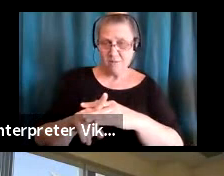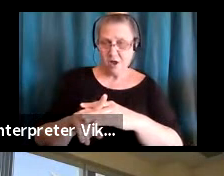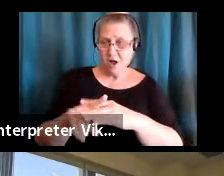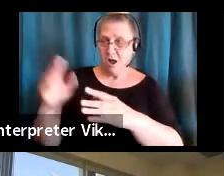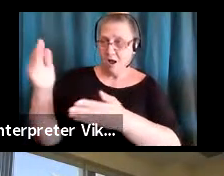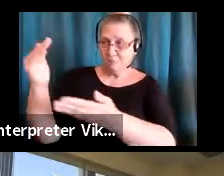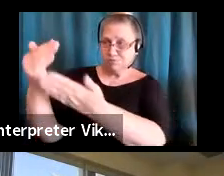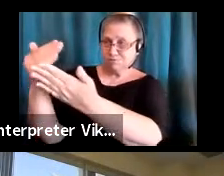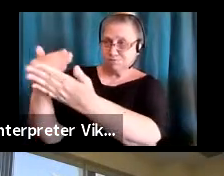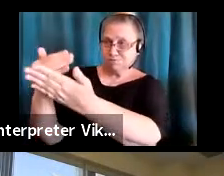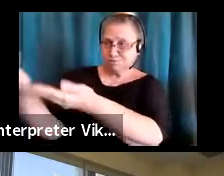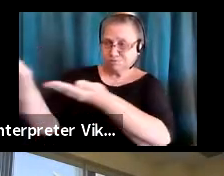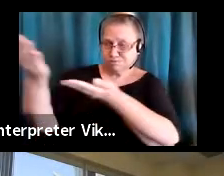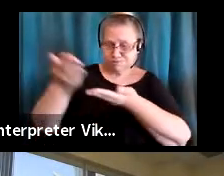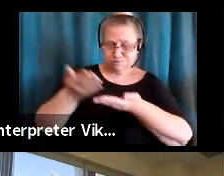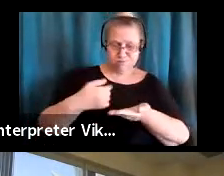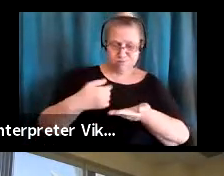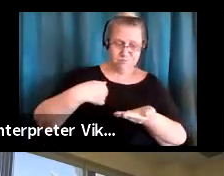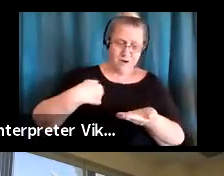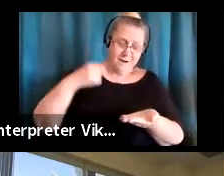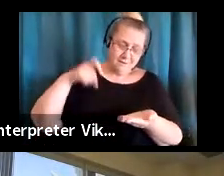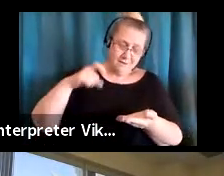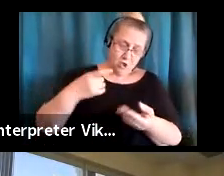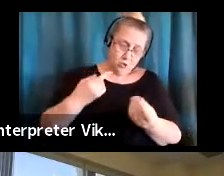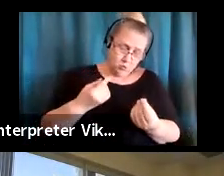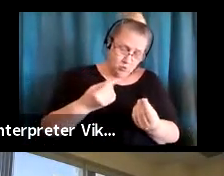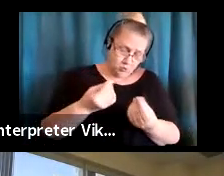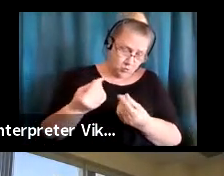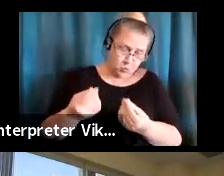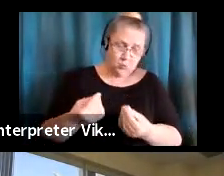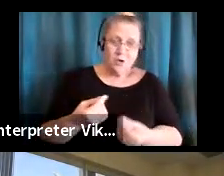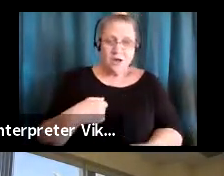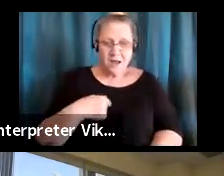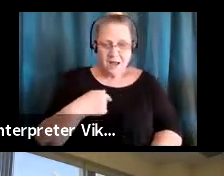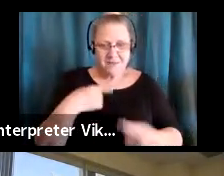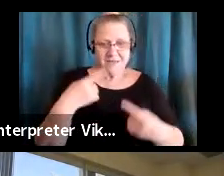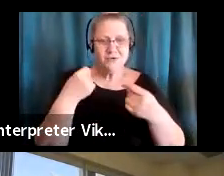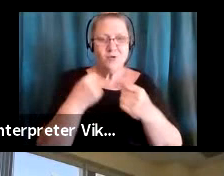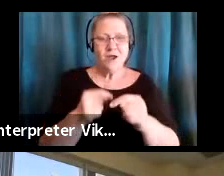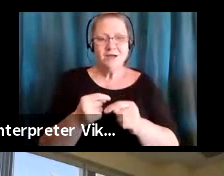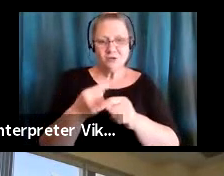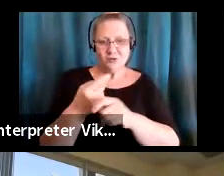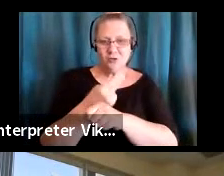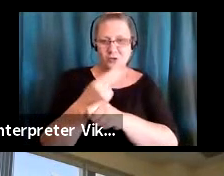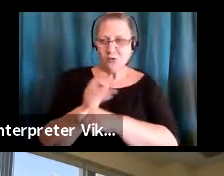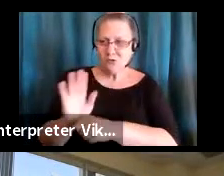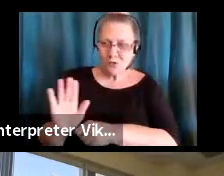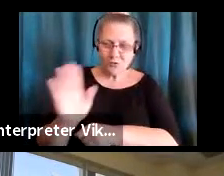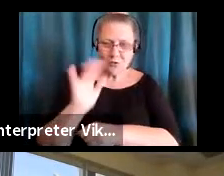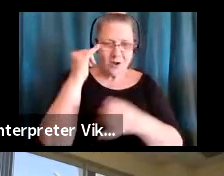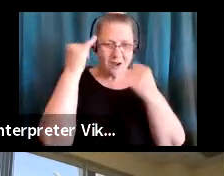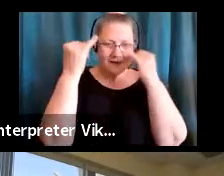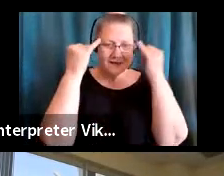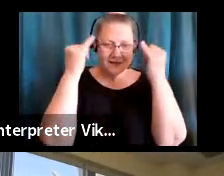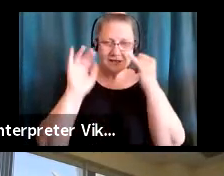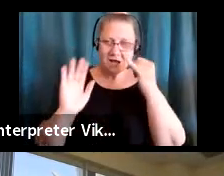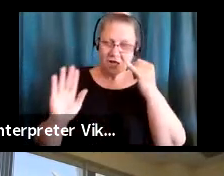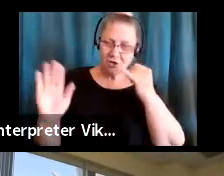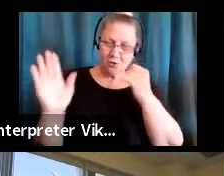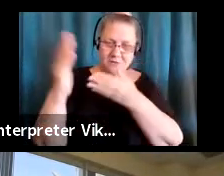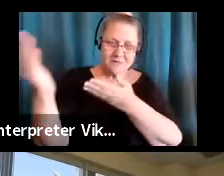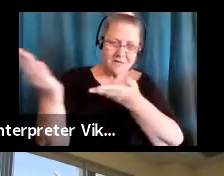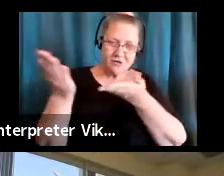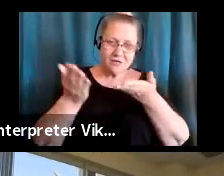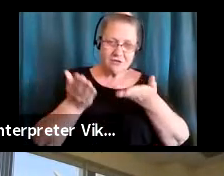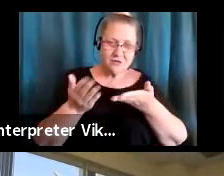trying to address some of those great ideas that you gave us, and certainly been hearing a lot from Dr. Burke-Harris